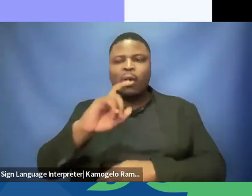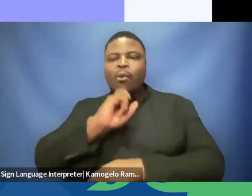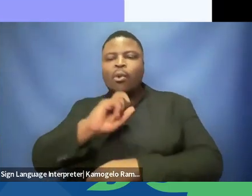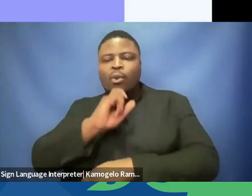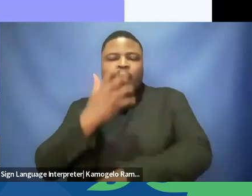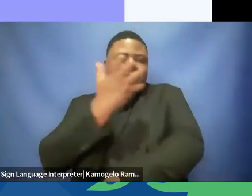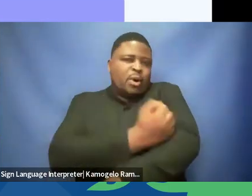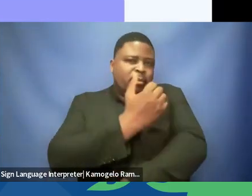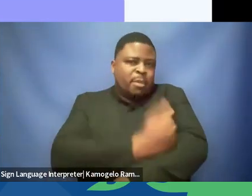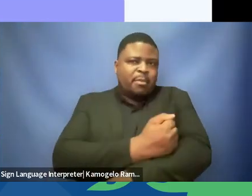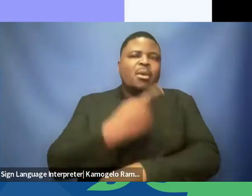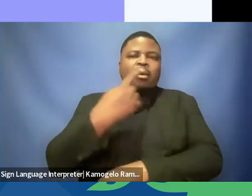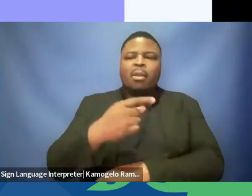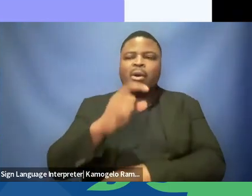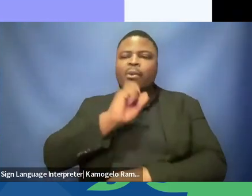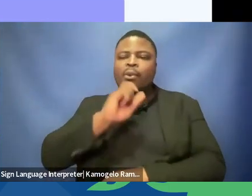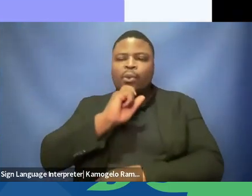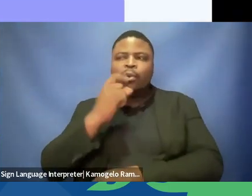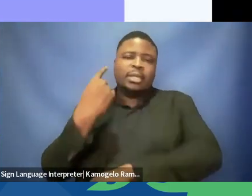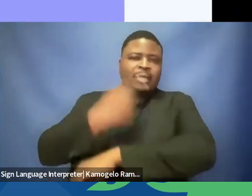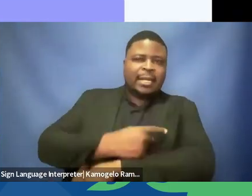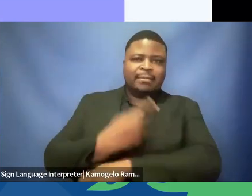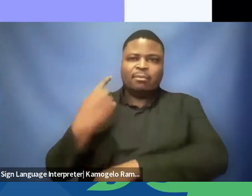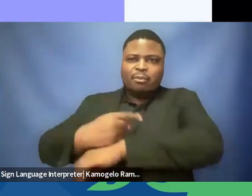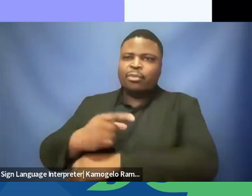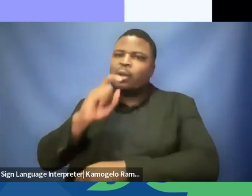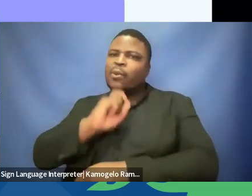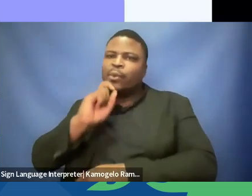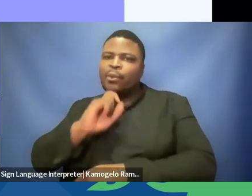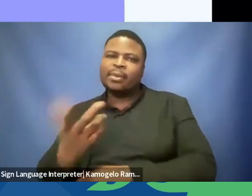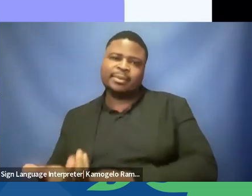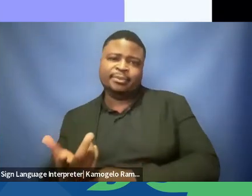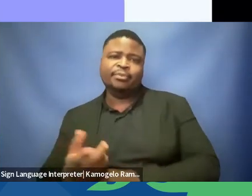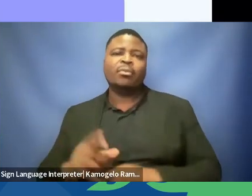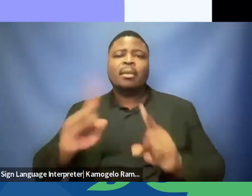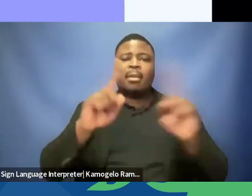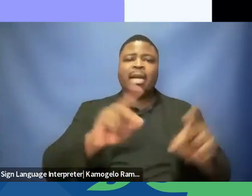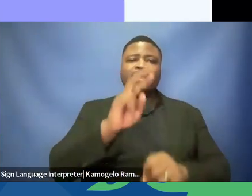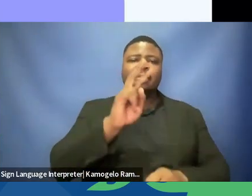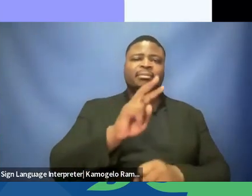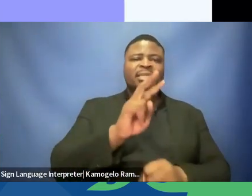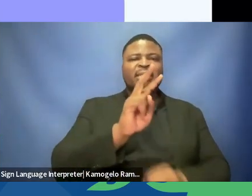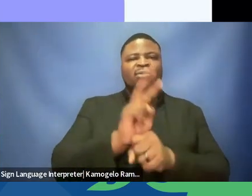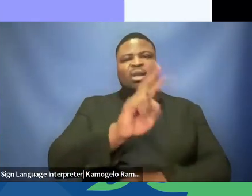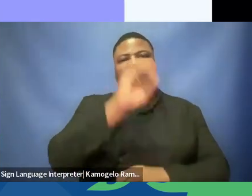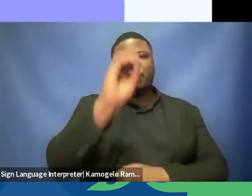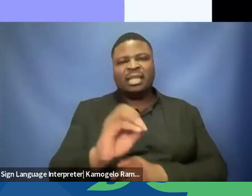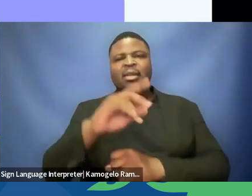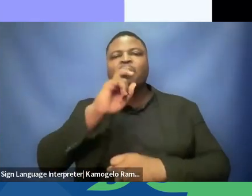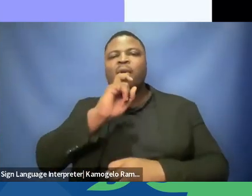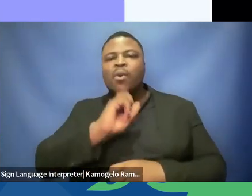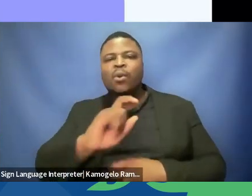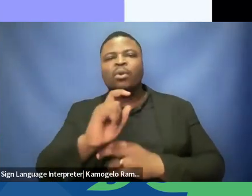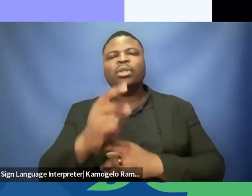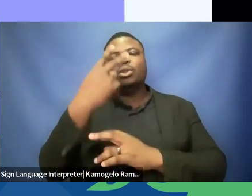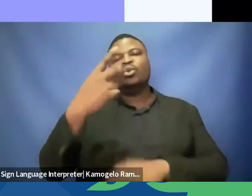daily, that 24% twice weekly, 30% 0.4 used once per week, more than once per